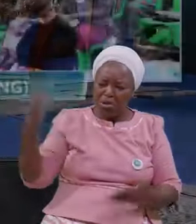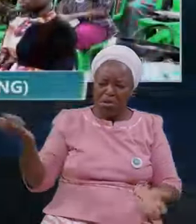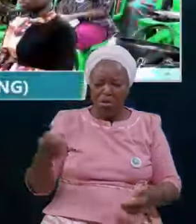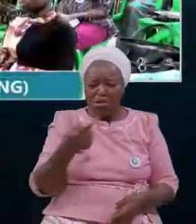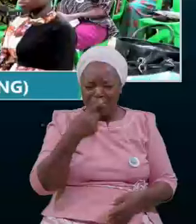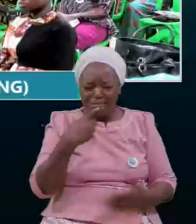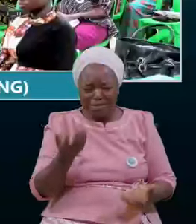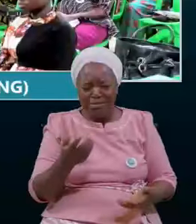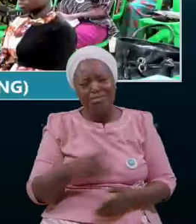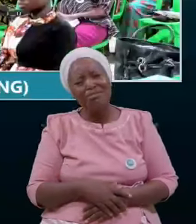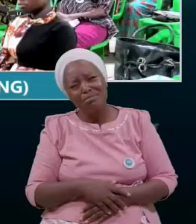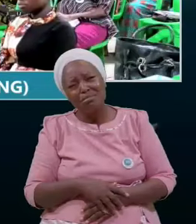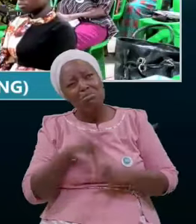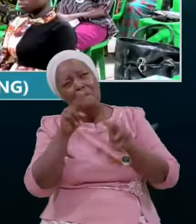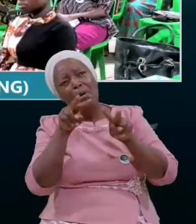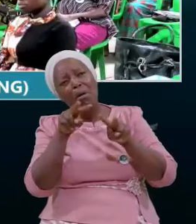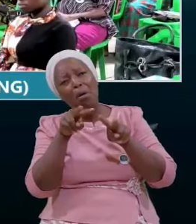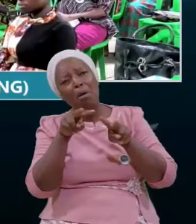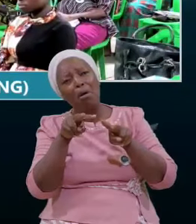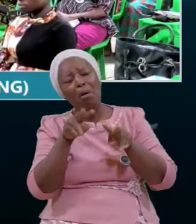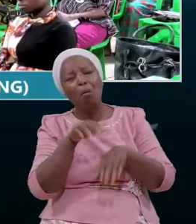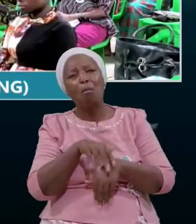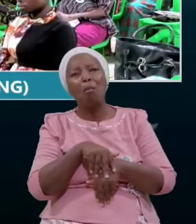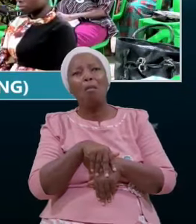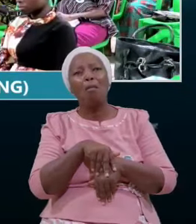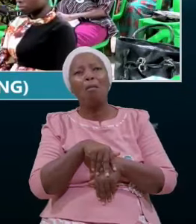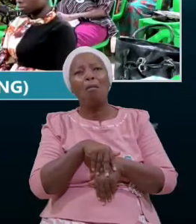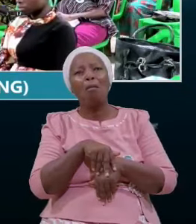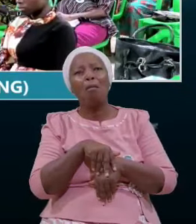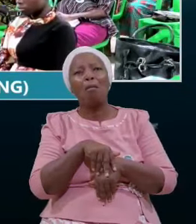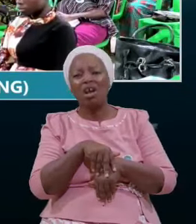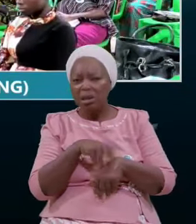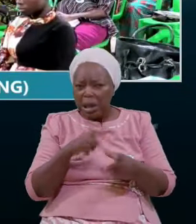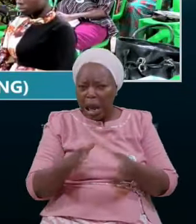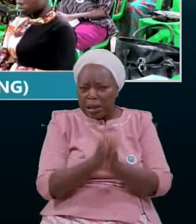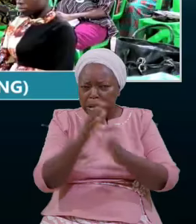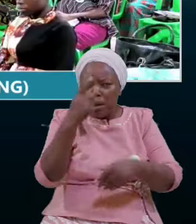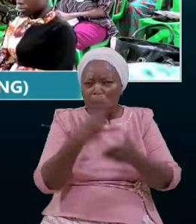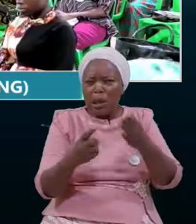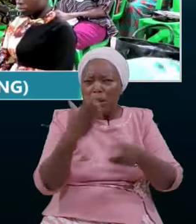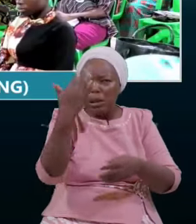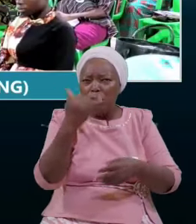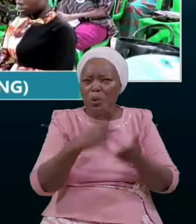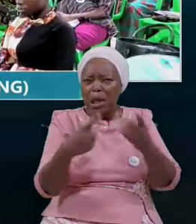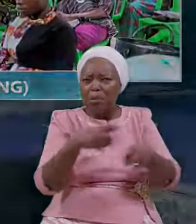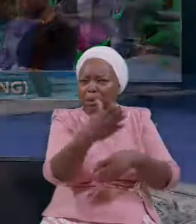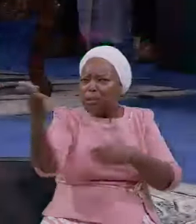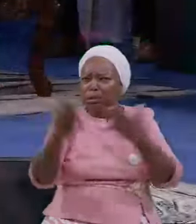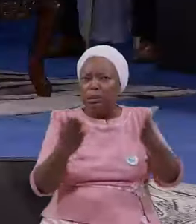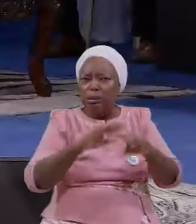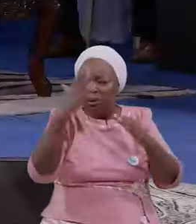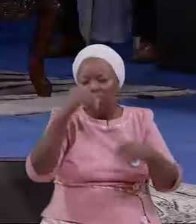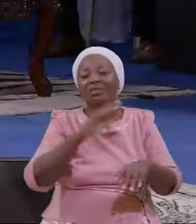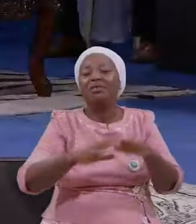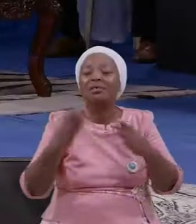All these crowd. Why are they here? Don't worry. At the mention of the name of Jesus at the end of the meeting, you'll